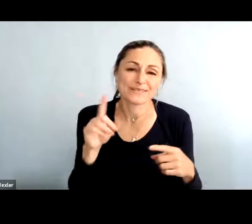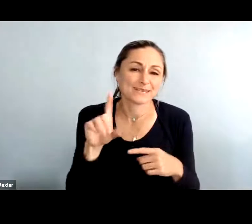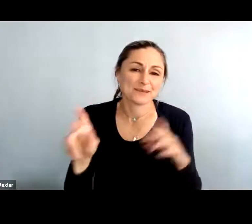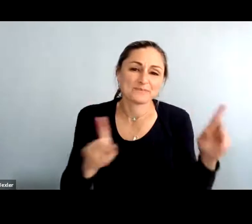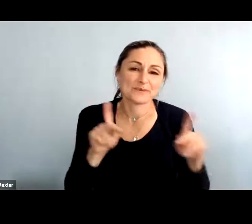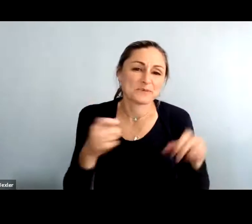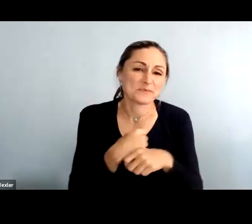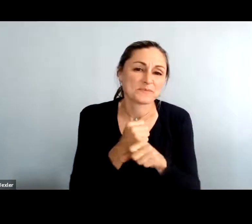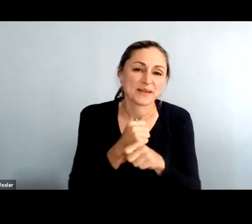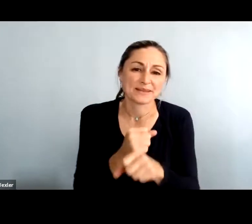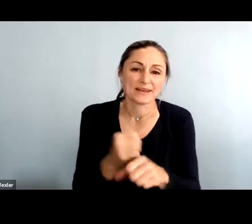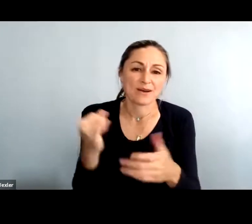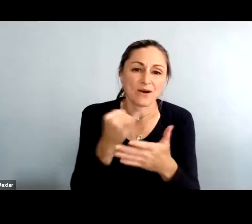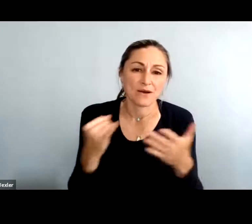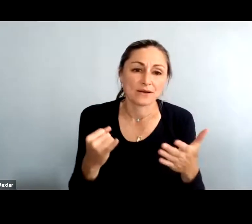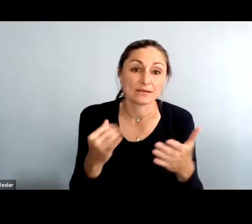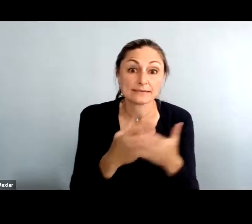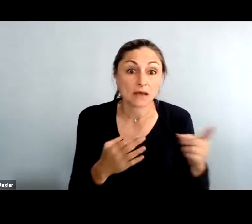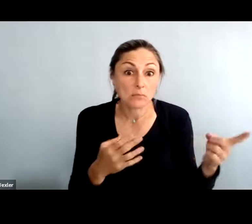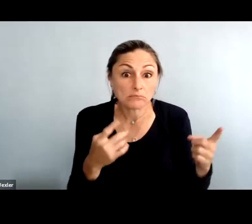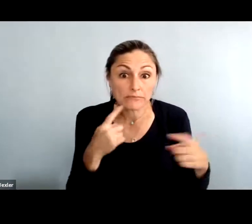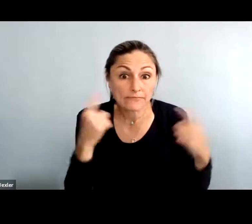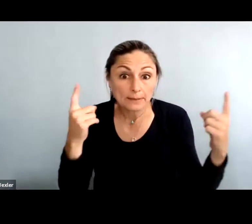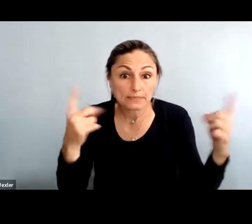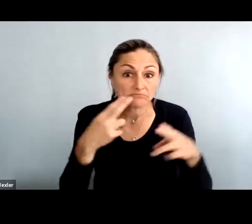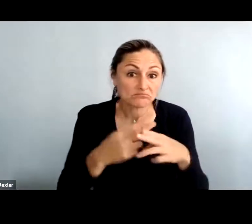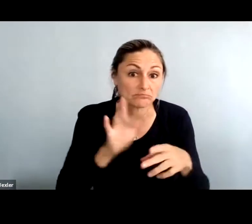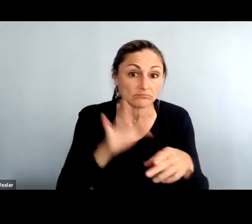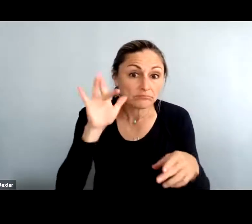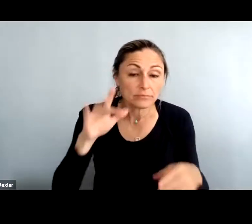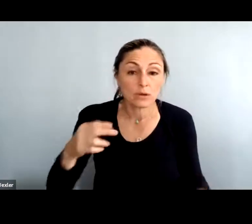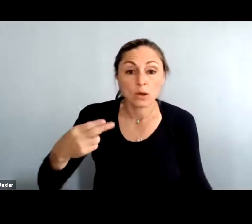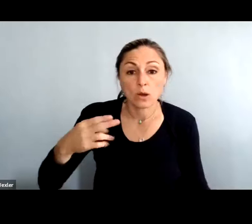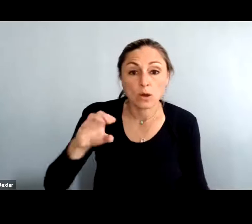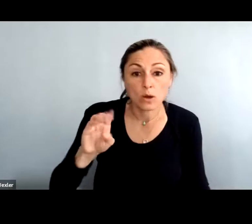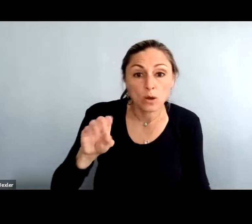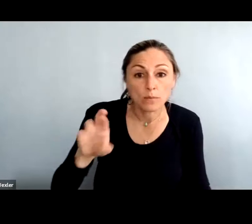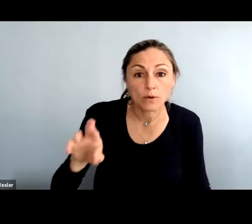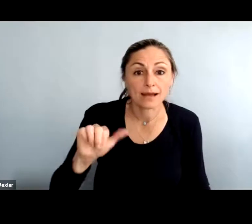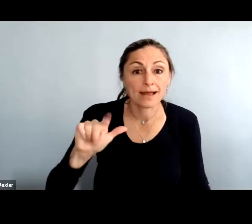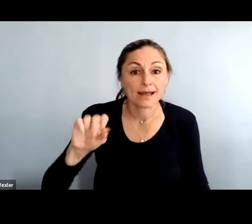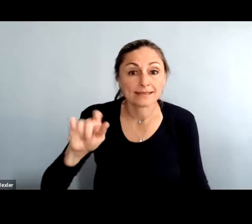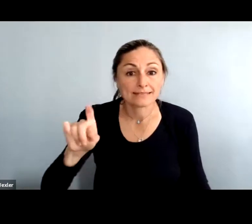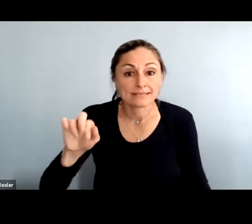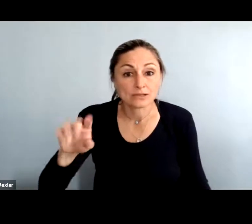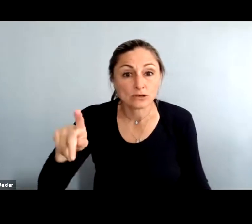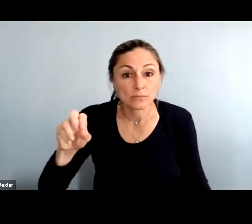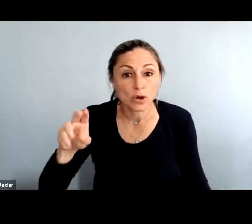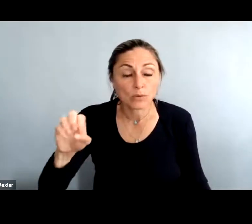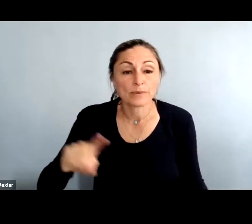of them were quite famous. Homer, Alexander Pope, John